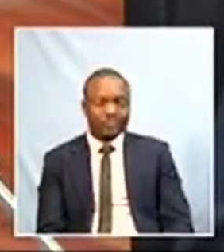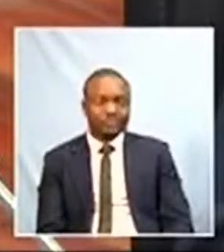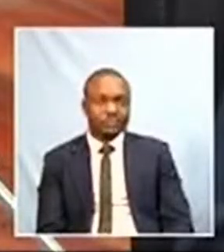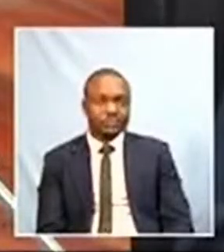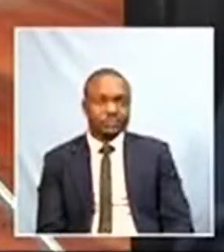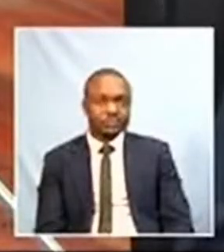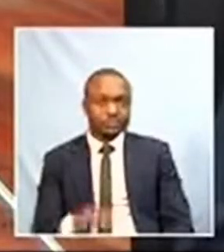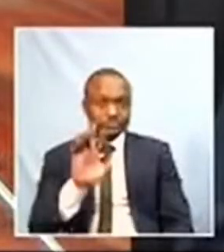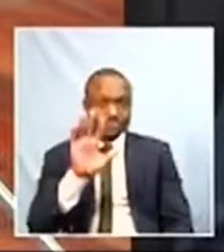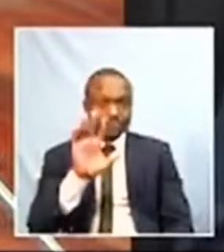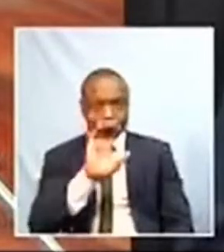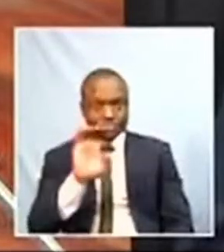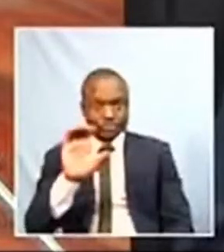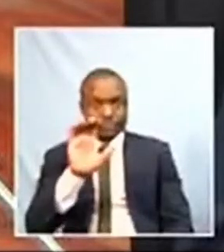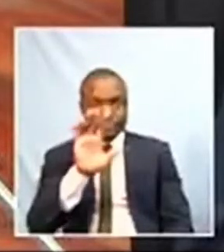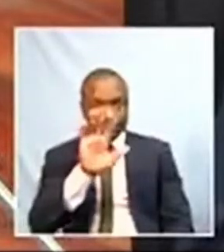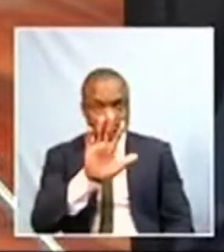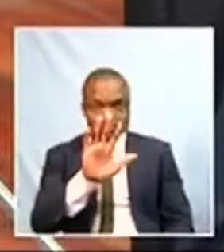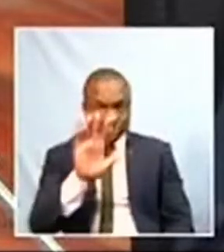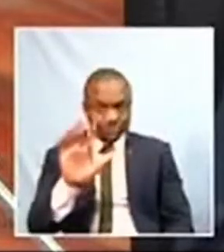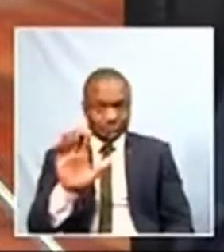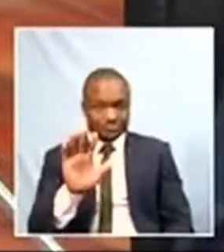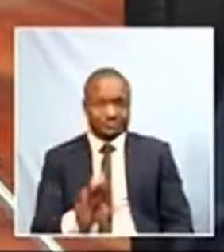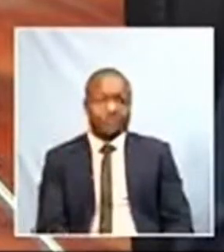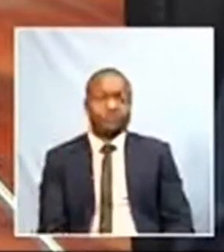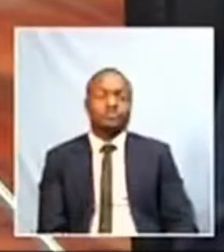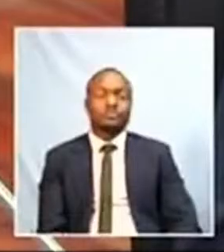Okay. 555.